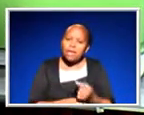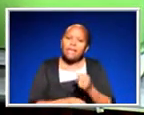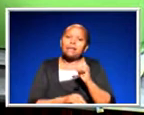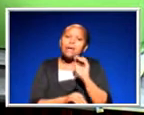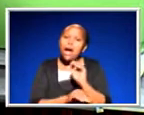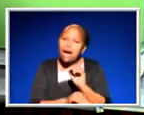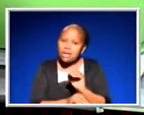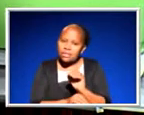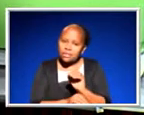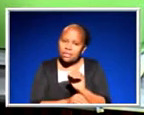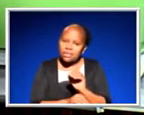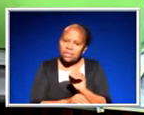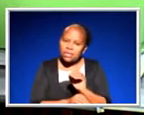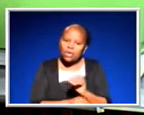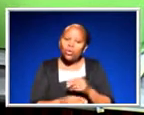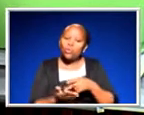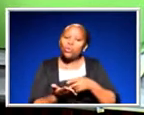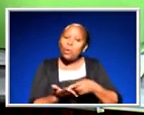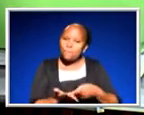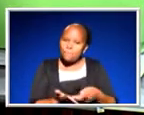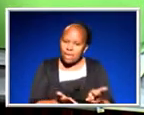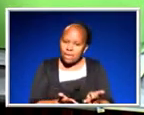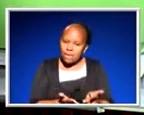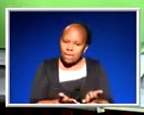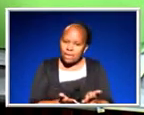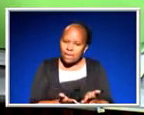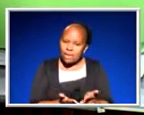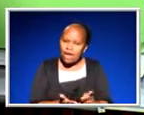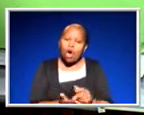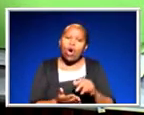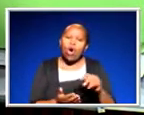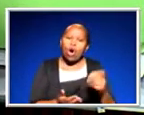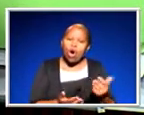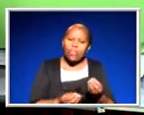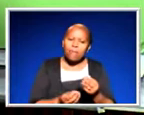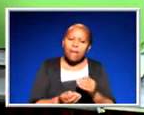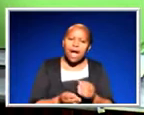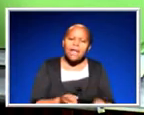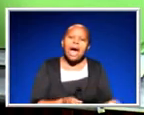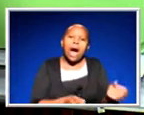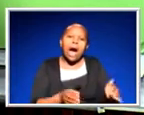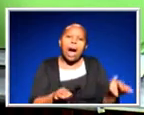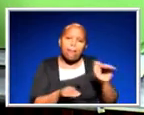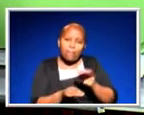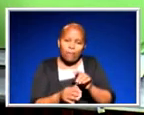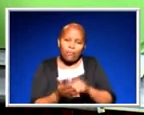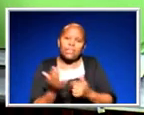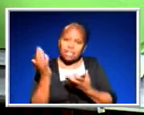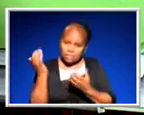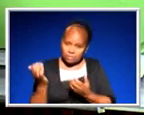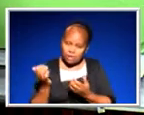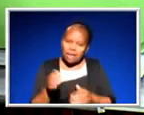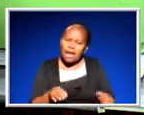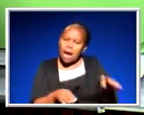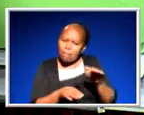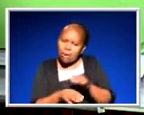upon to pay any existing debts or money